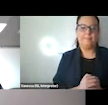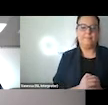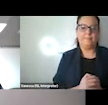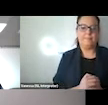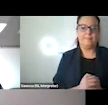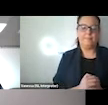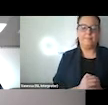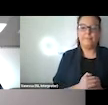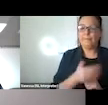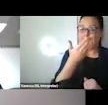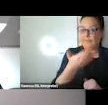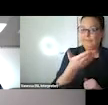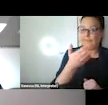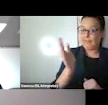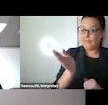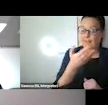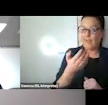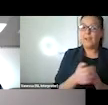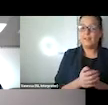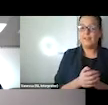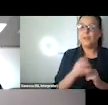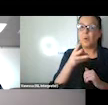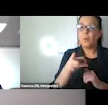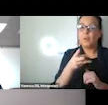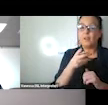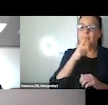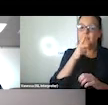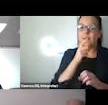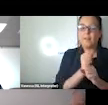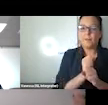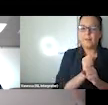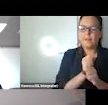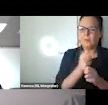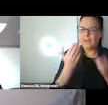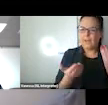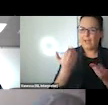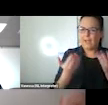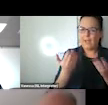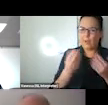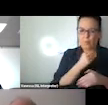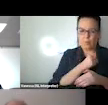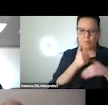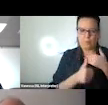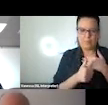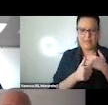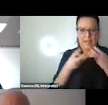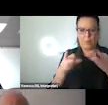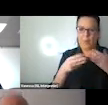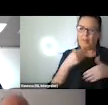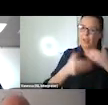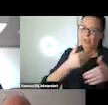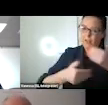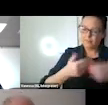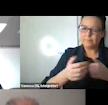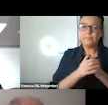On this slide, I give an overview of how we are going to run our webinar. The